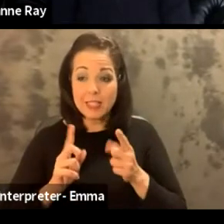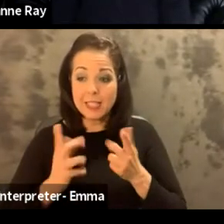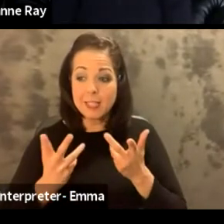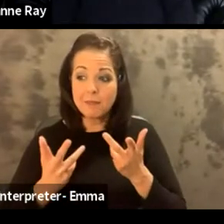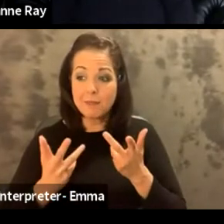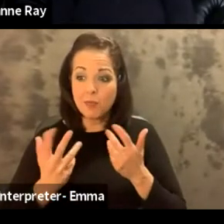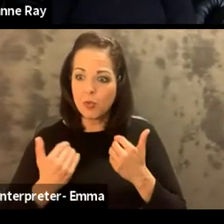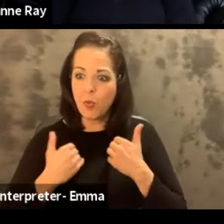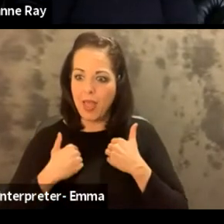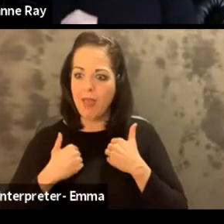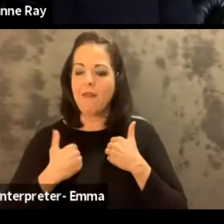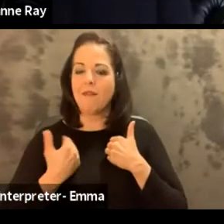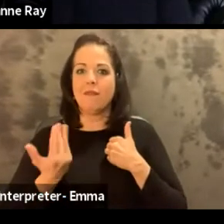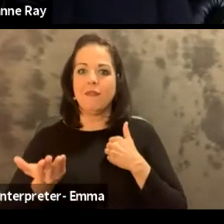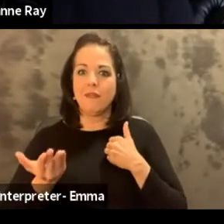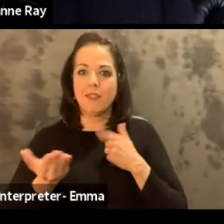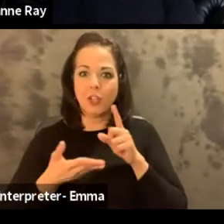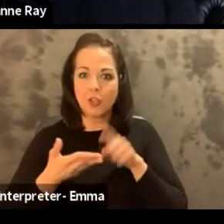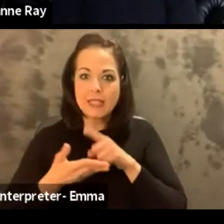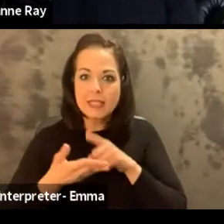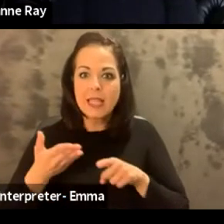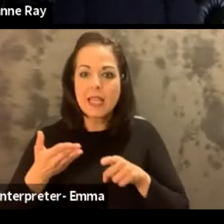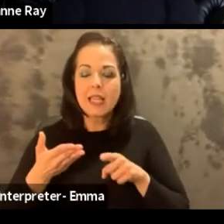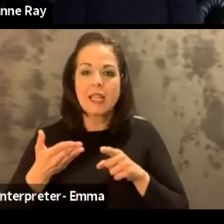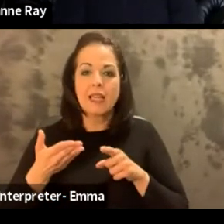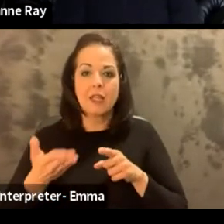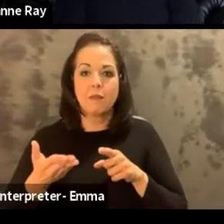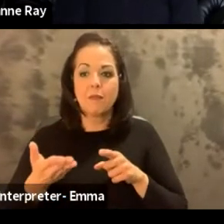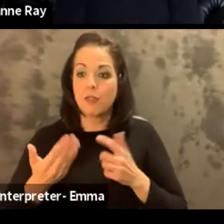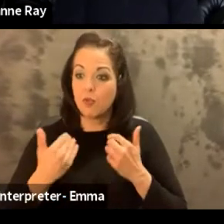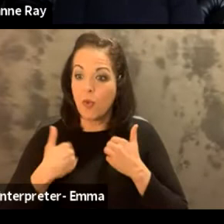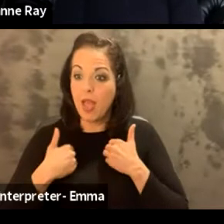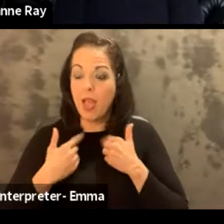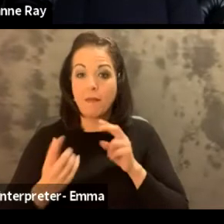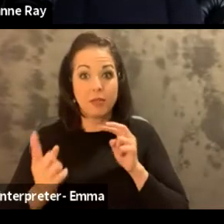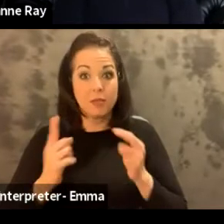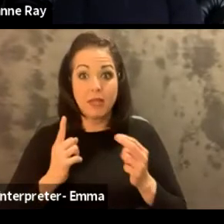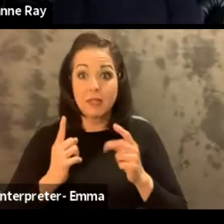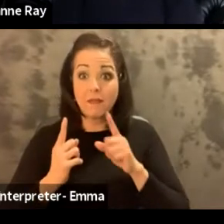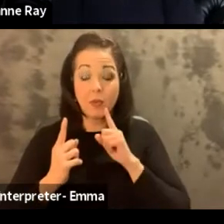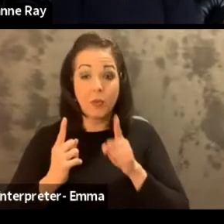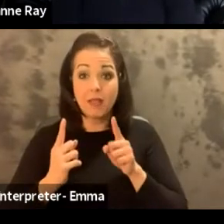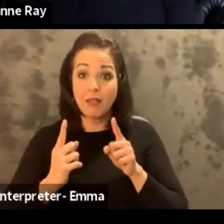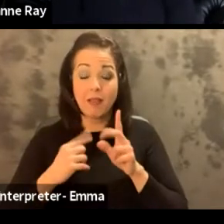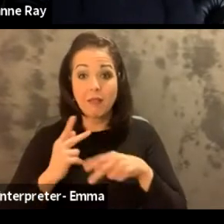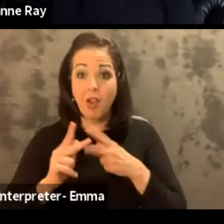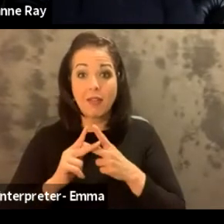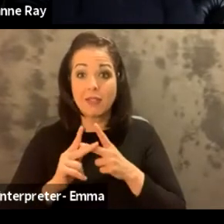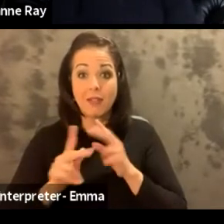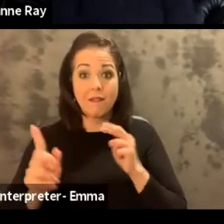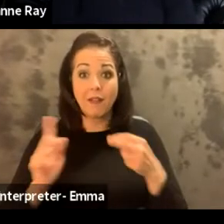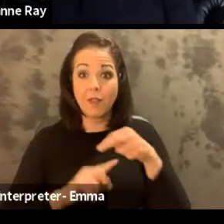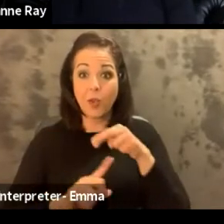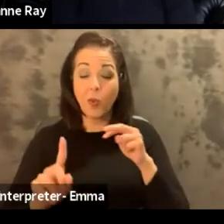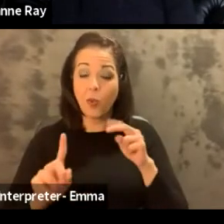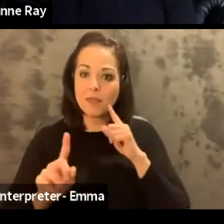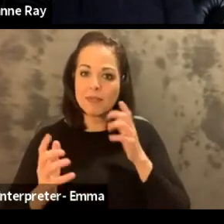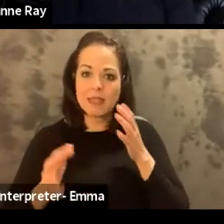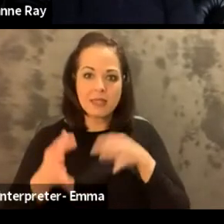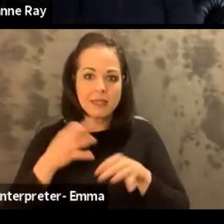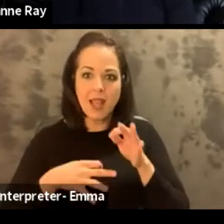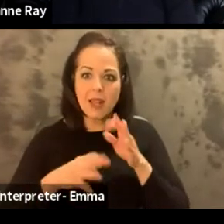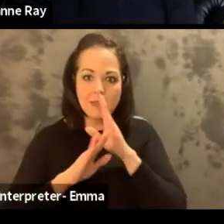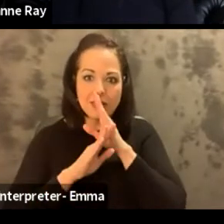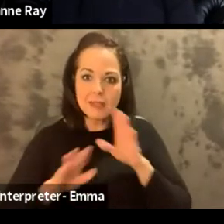to have a critique, to have, you know, a perspective and a view. And rather than silencing that